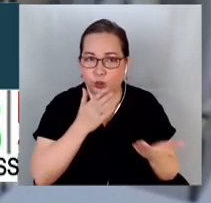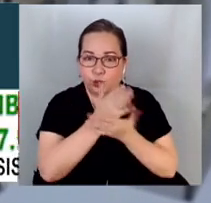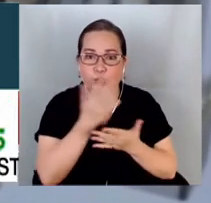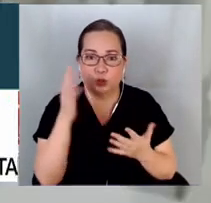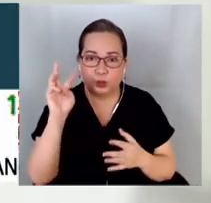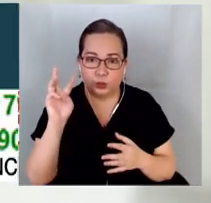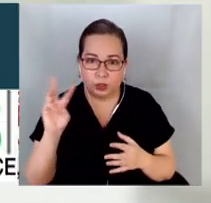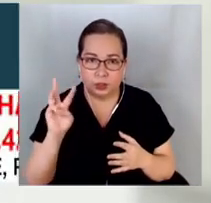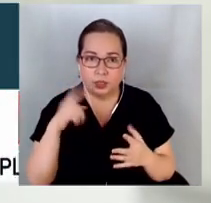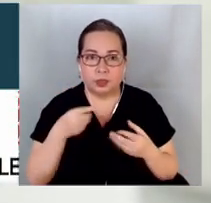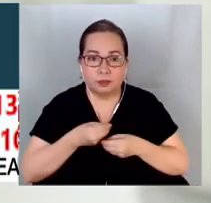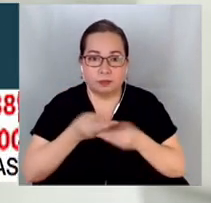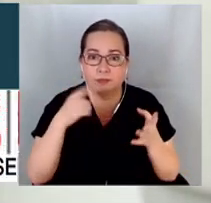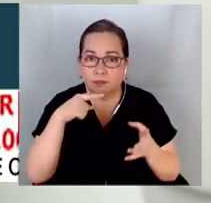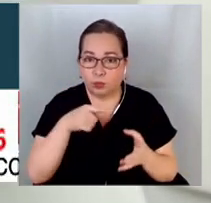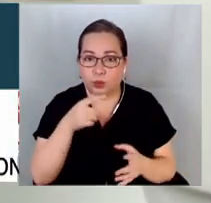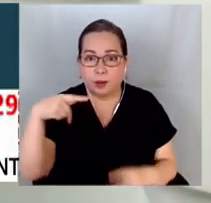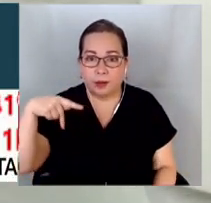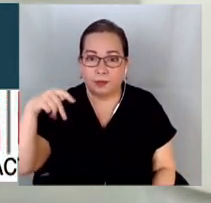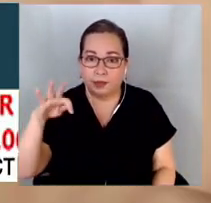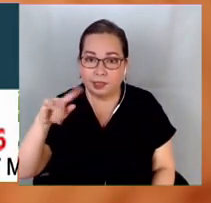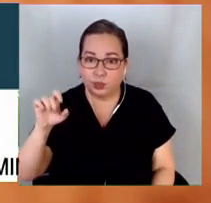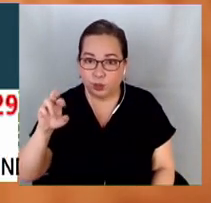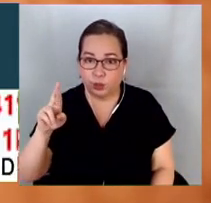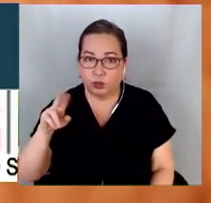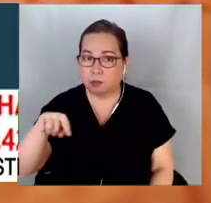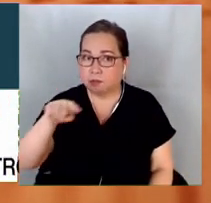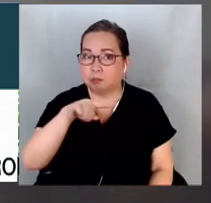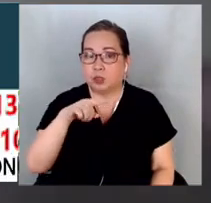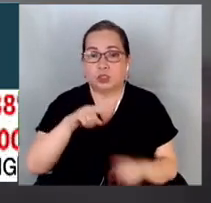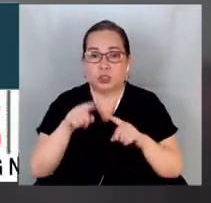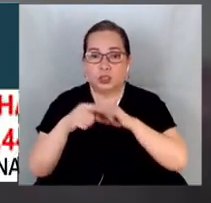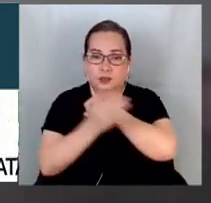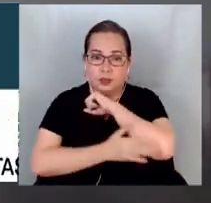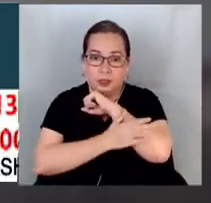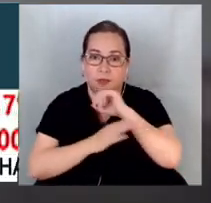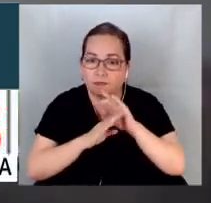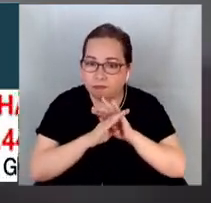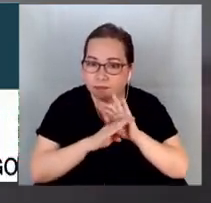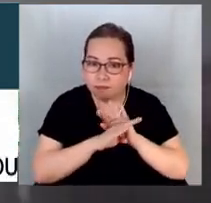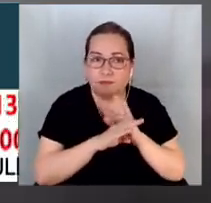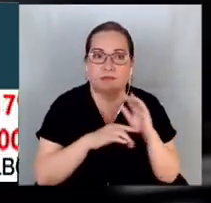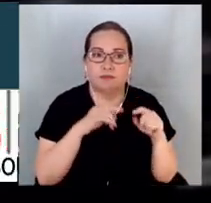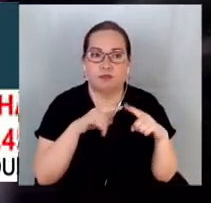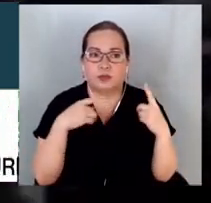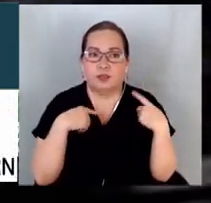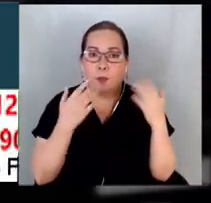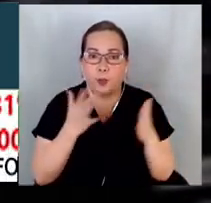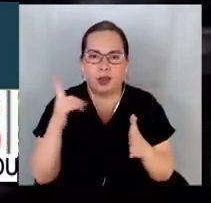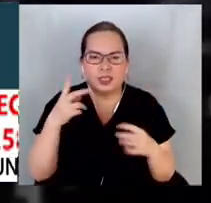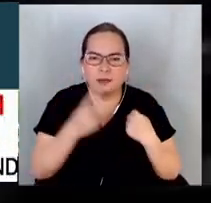will distribute Pfizer vaccines to developing nations. Philippine vaccine officials are already preparing the country's cold storage